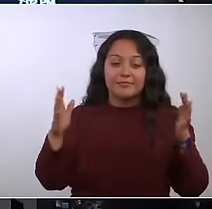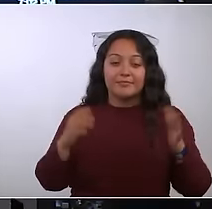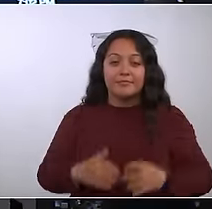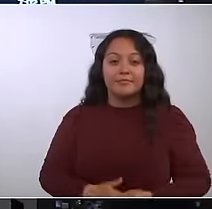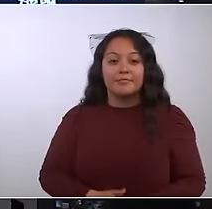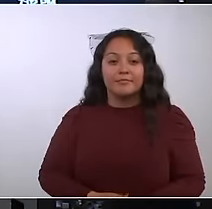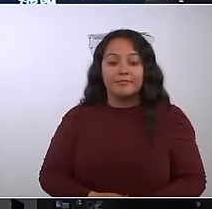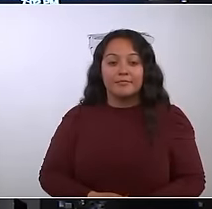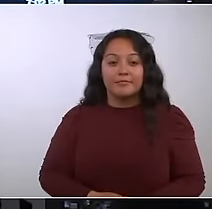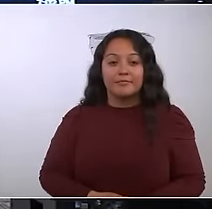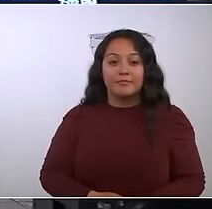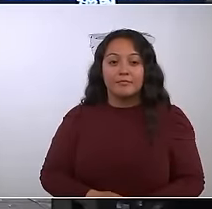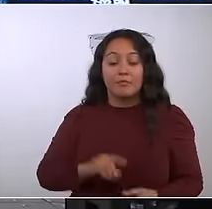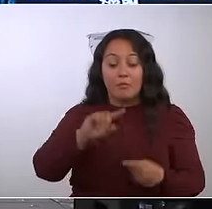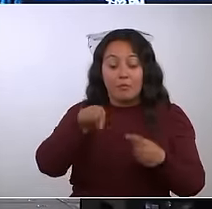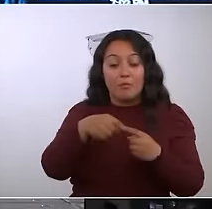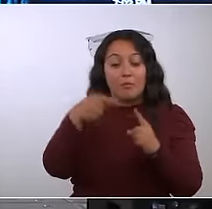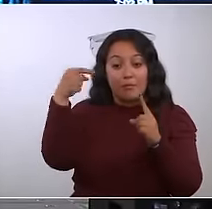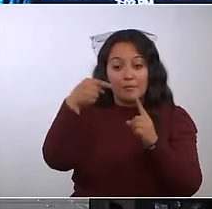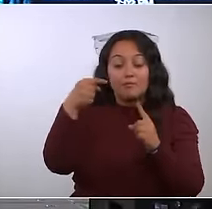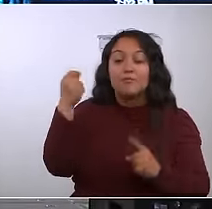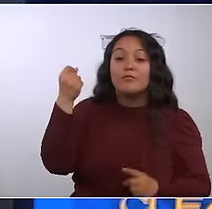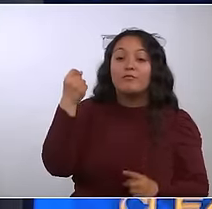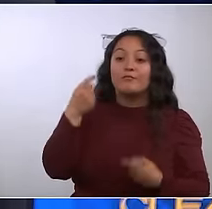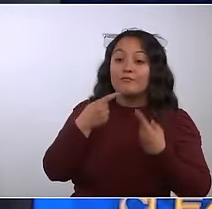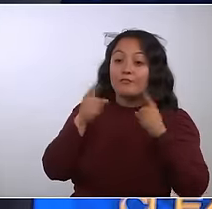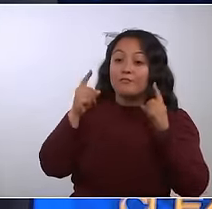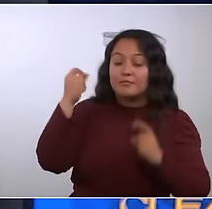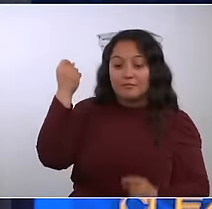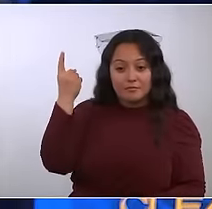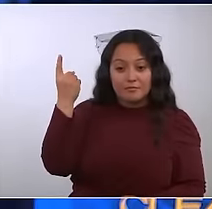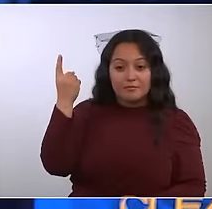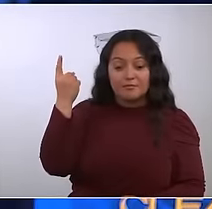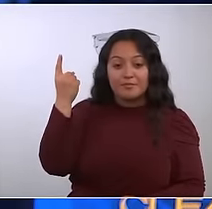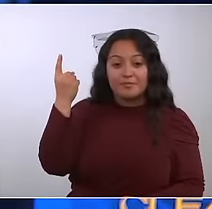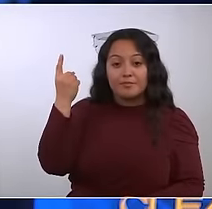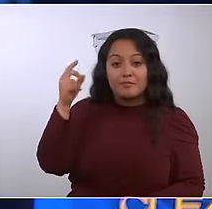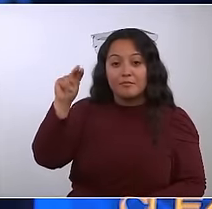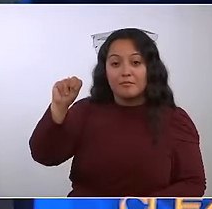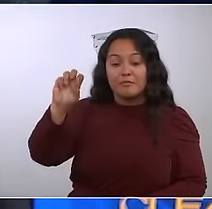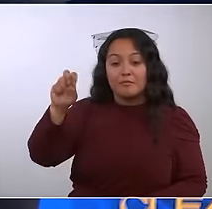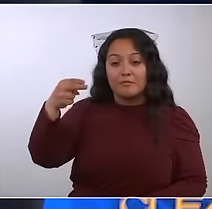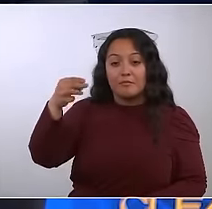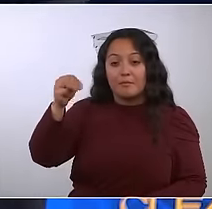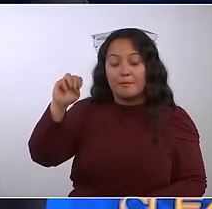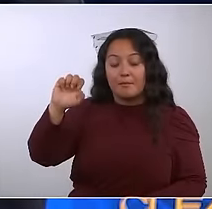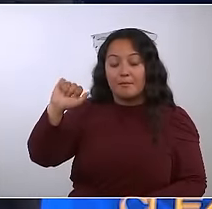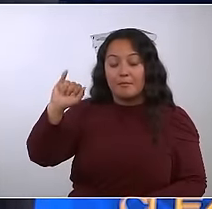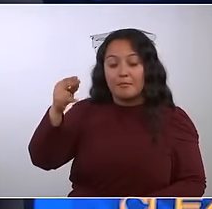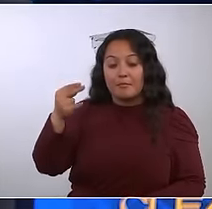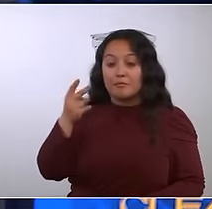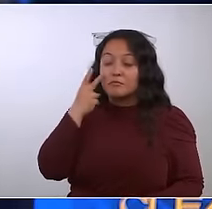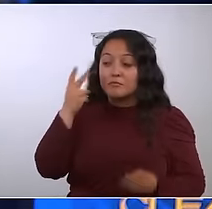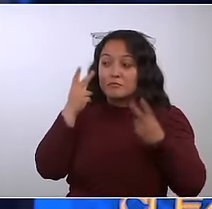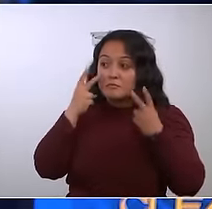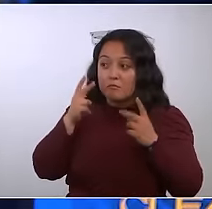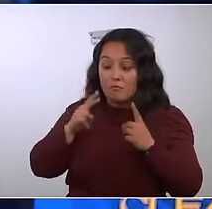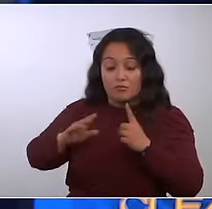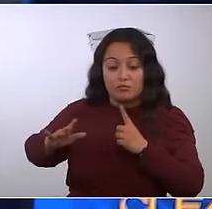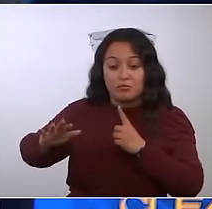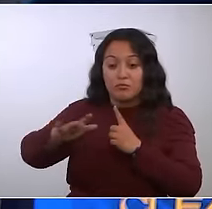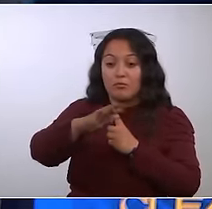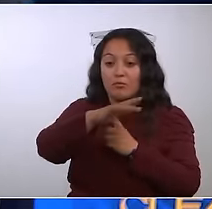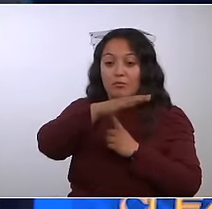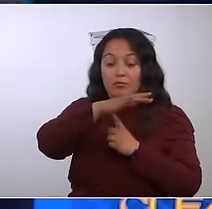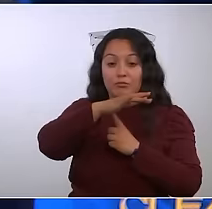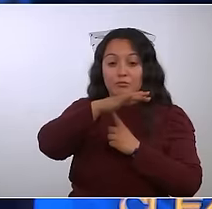Ya cuando la misión estaba clara, whenever the mission was clear, Nehemiah looked around his surroundings, Nehemías miró a su alrededor,